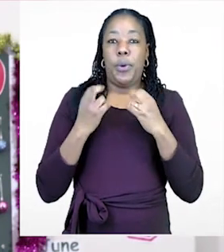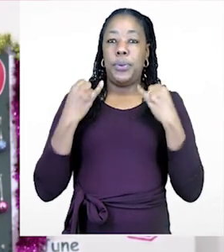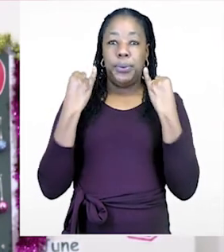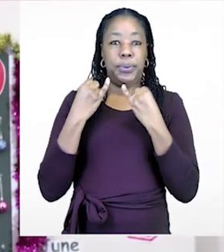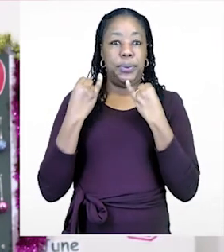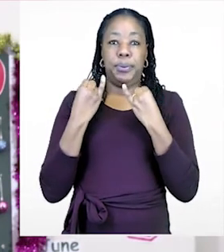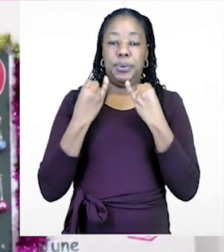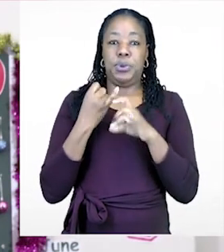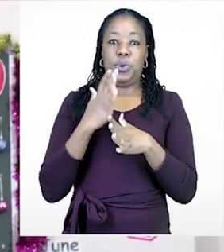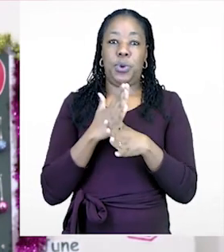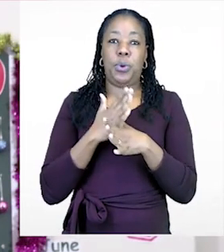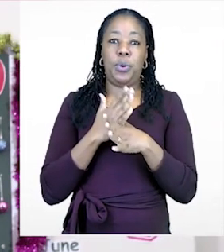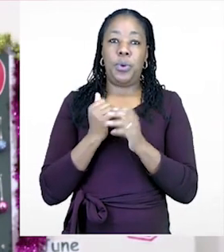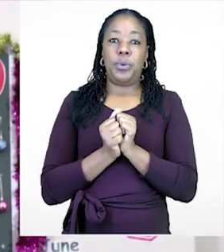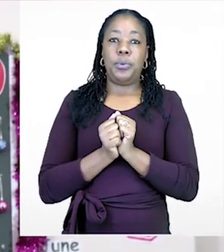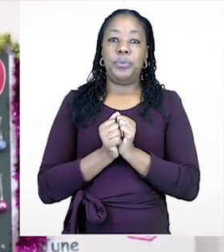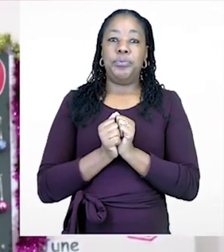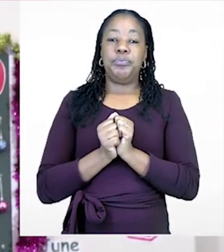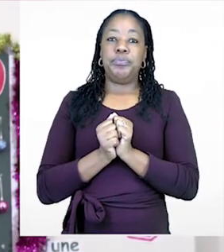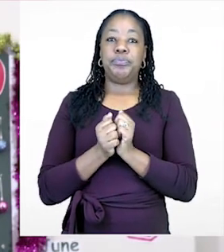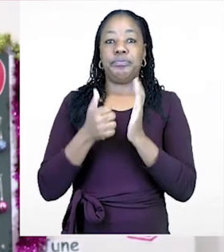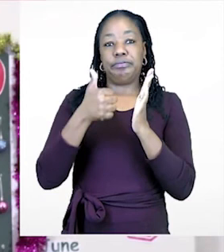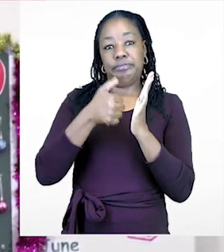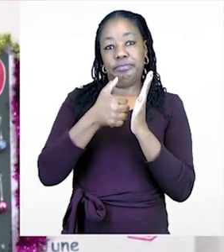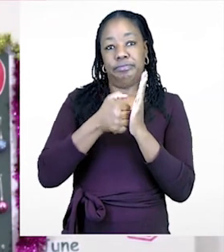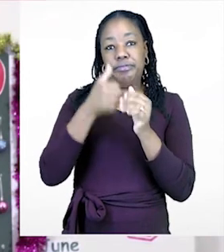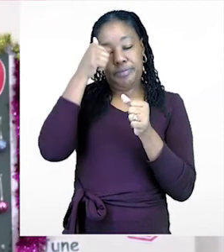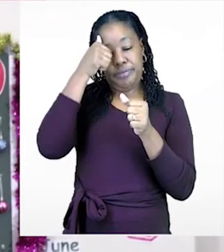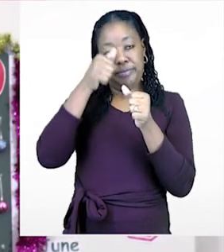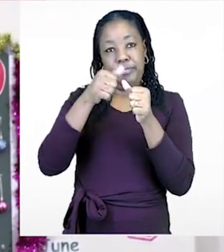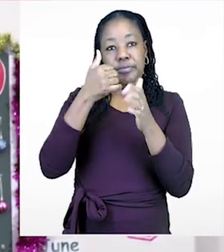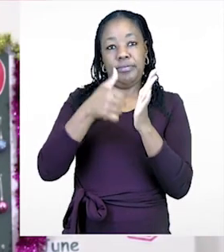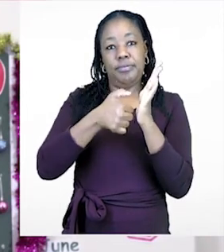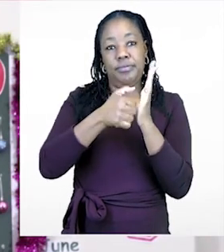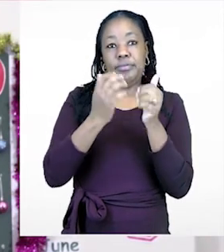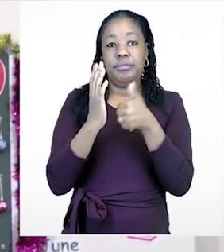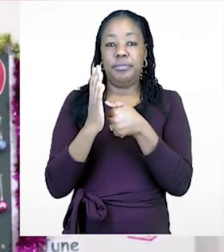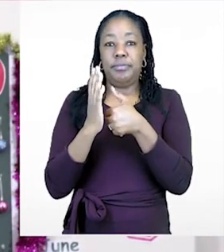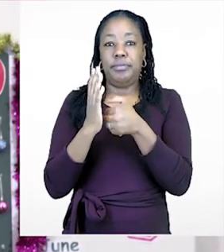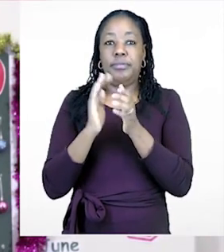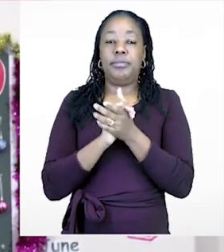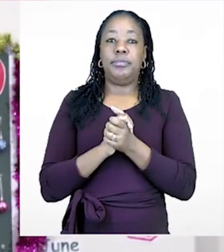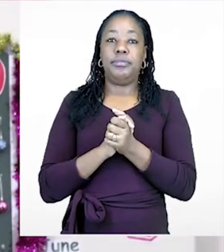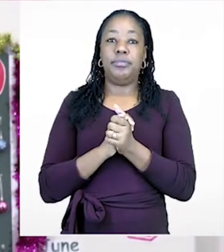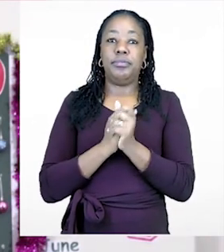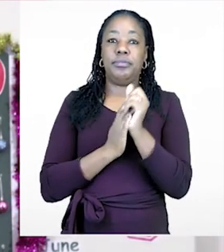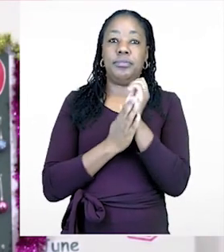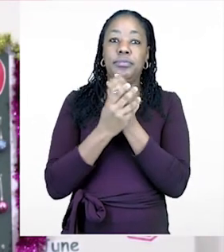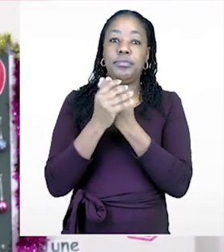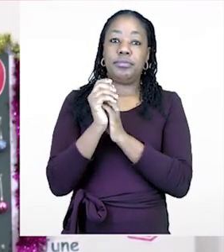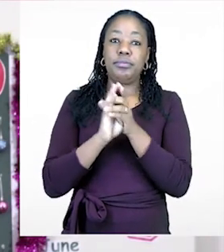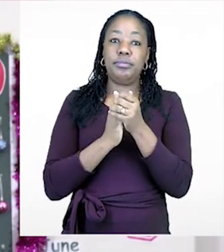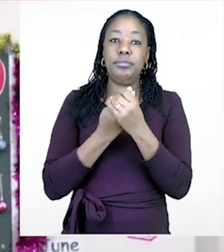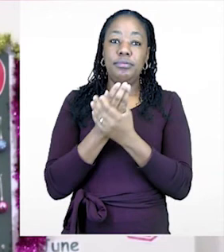done with any exercises, we're supposed to sanitize. And the reason why we sanitize is to make sure that